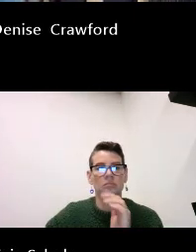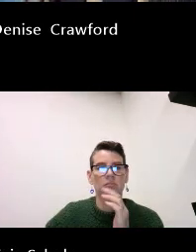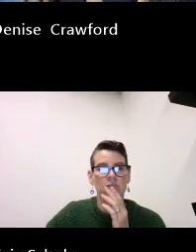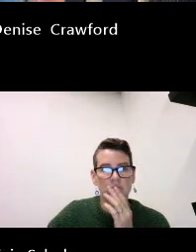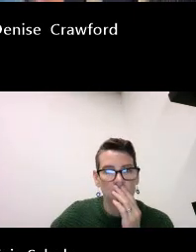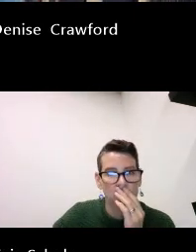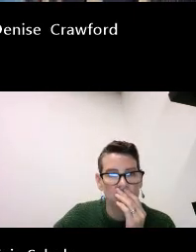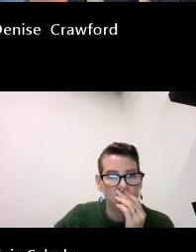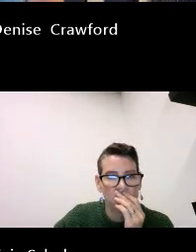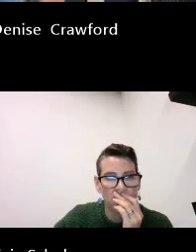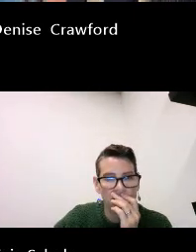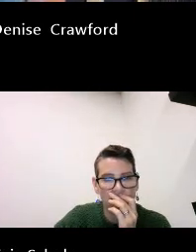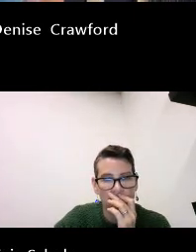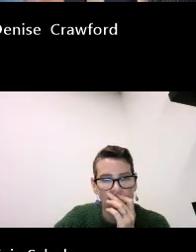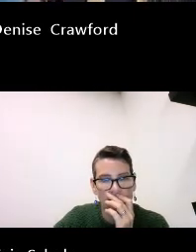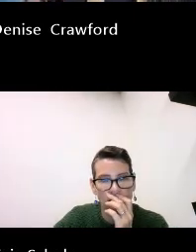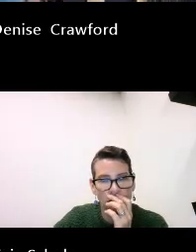individualized.